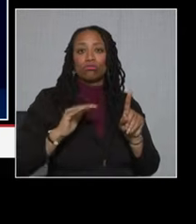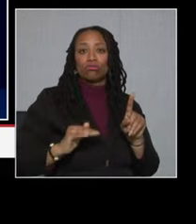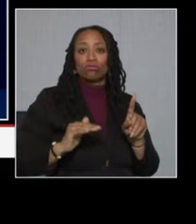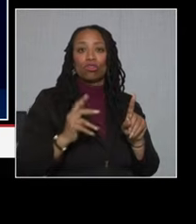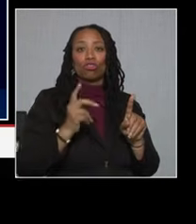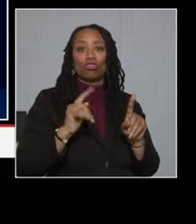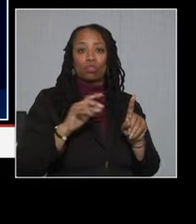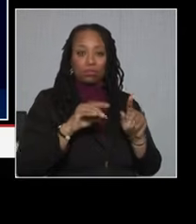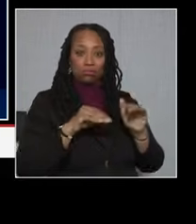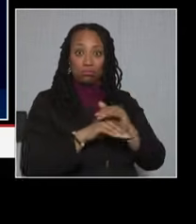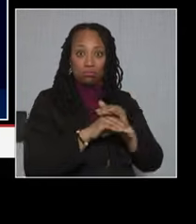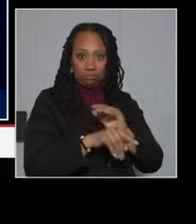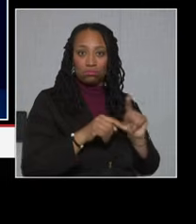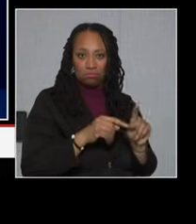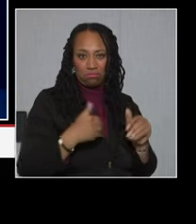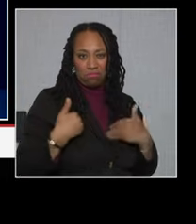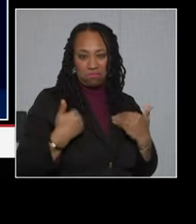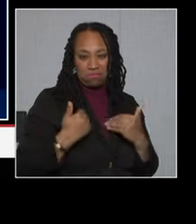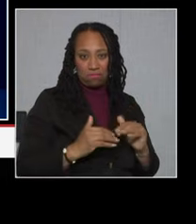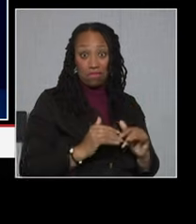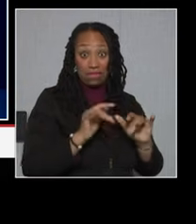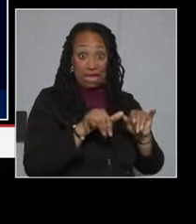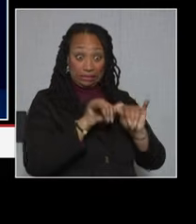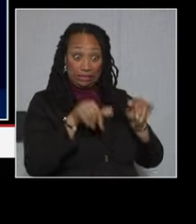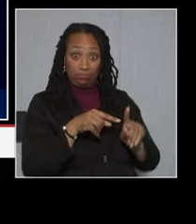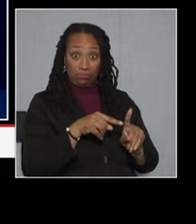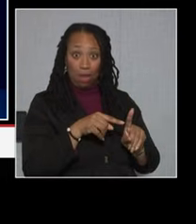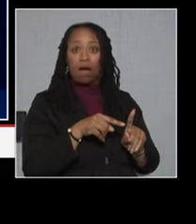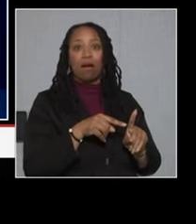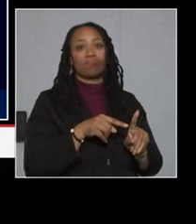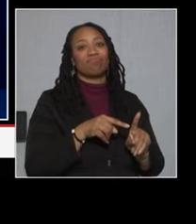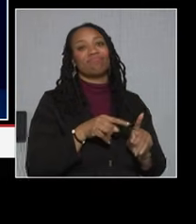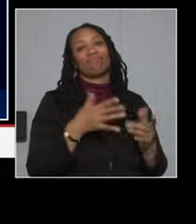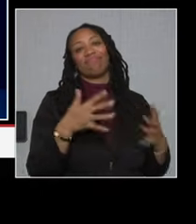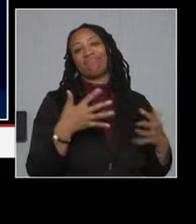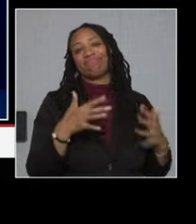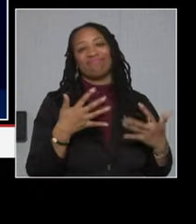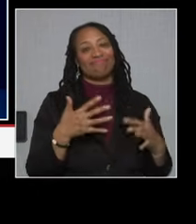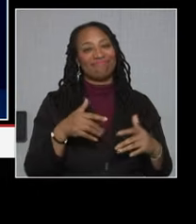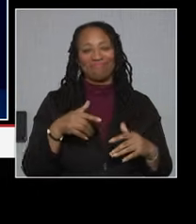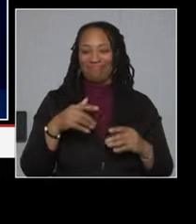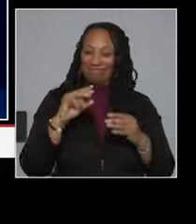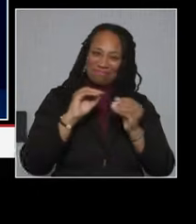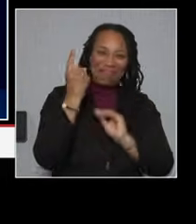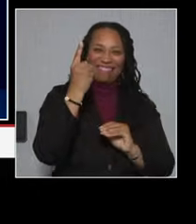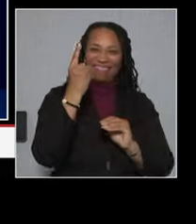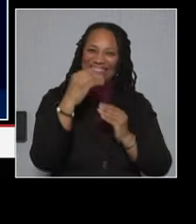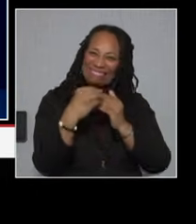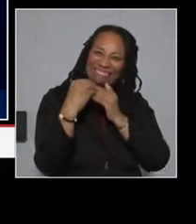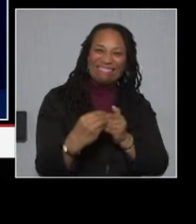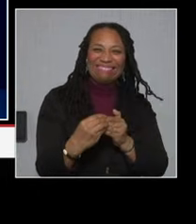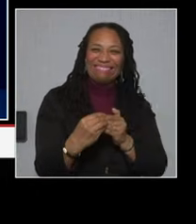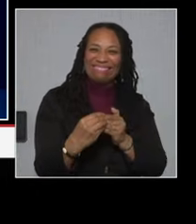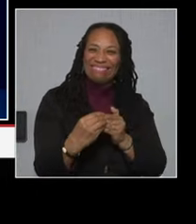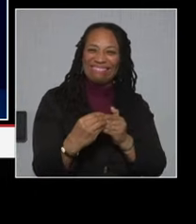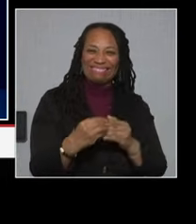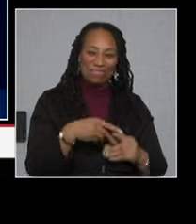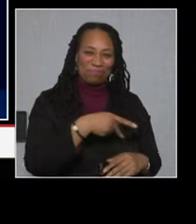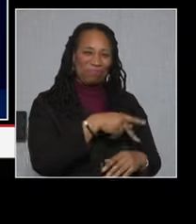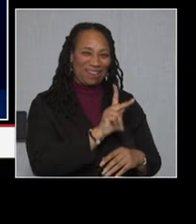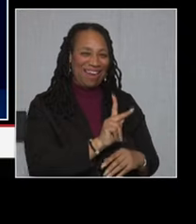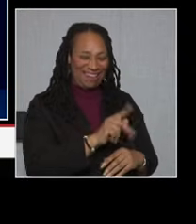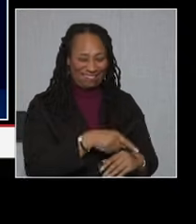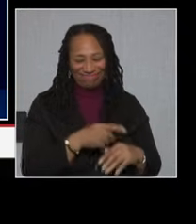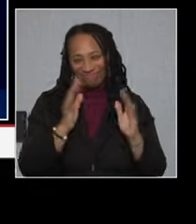system, and there is no system like ours in this region, and probably not in the